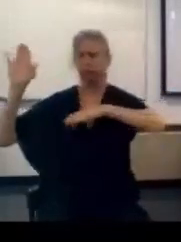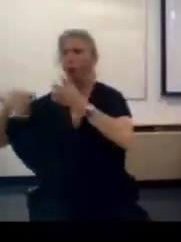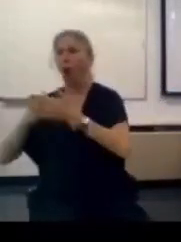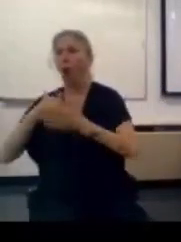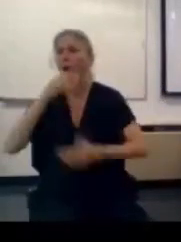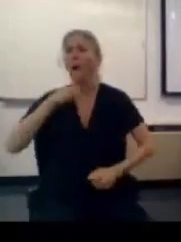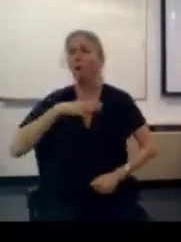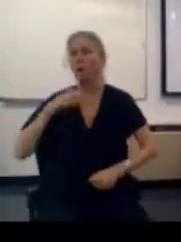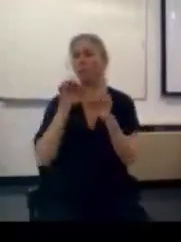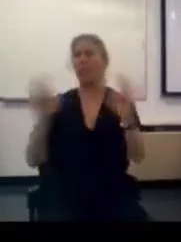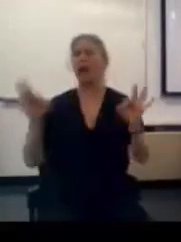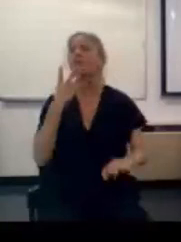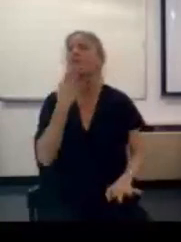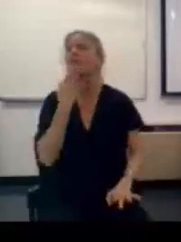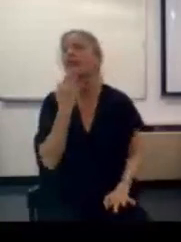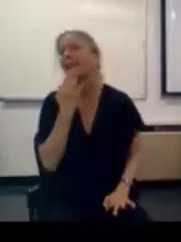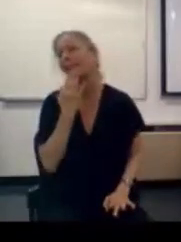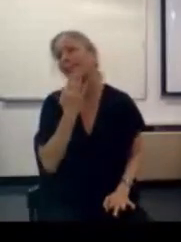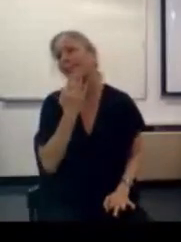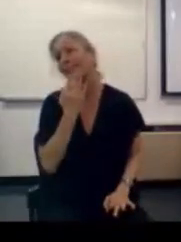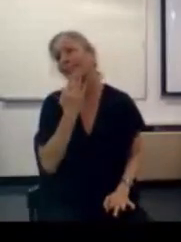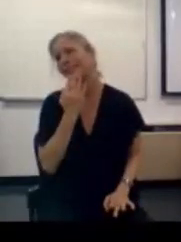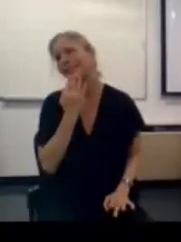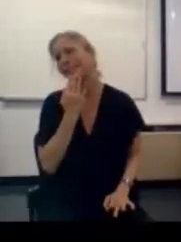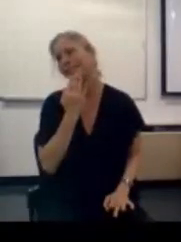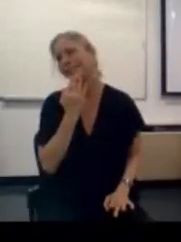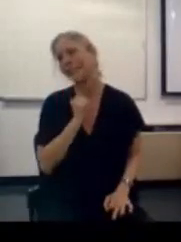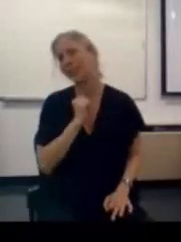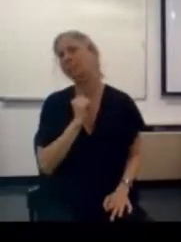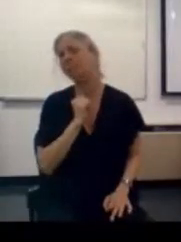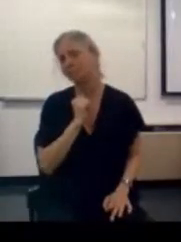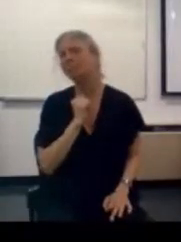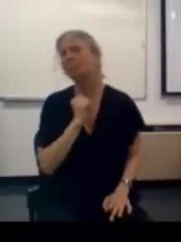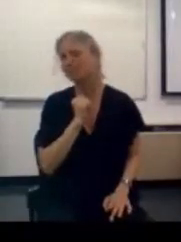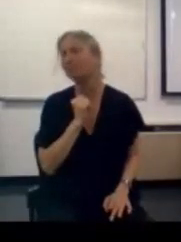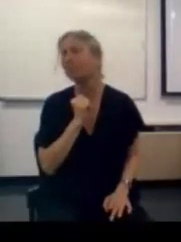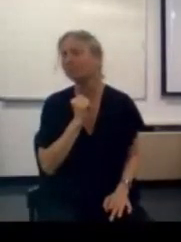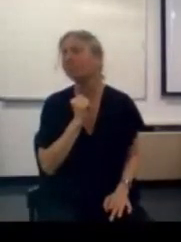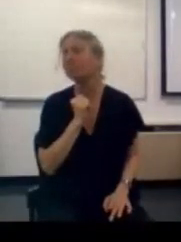to testify, we're all women of color.